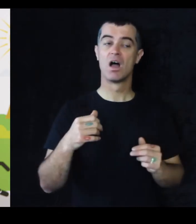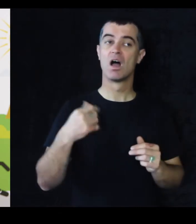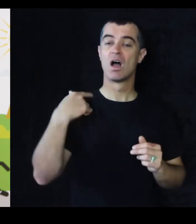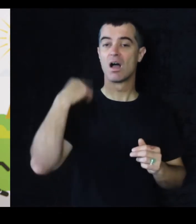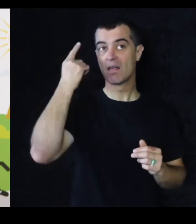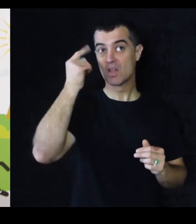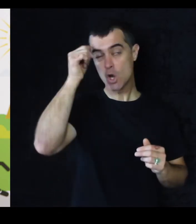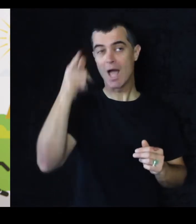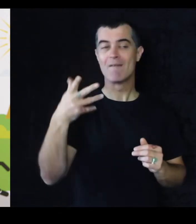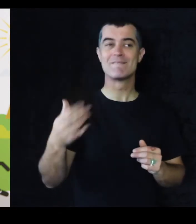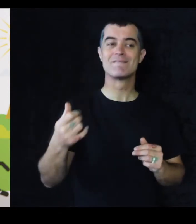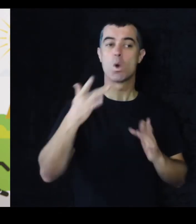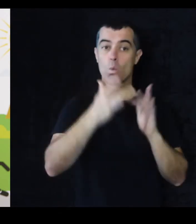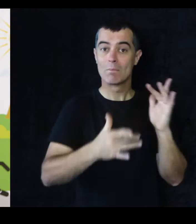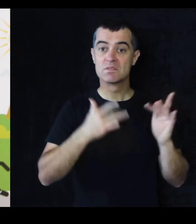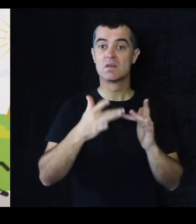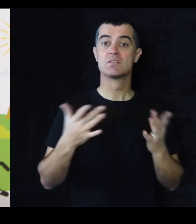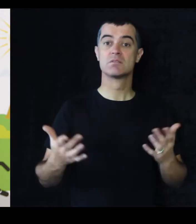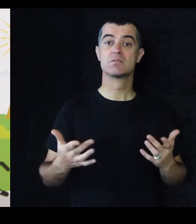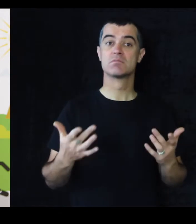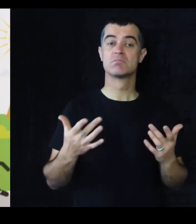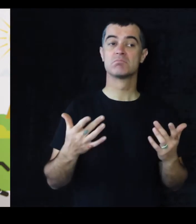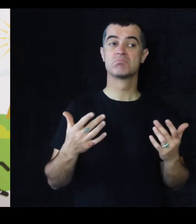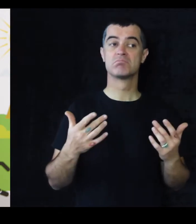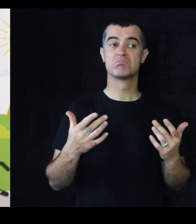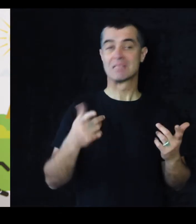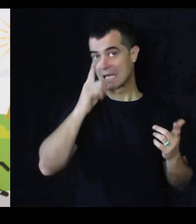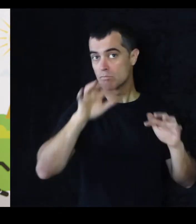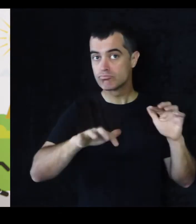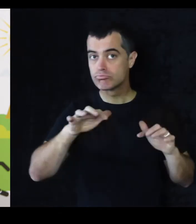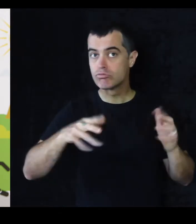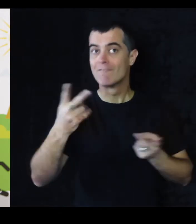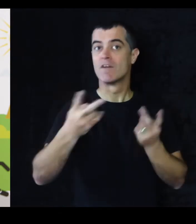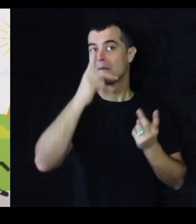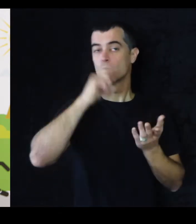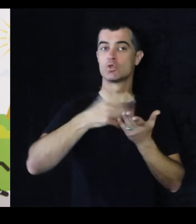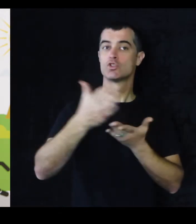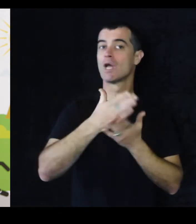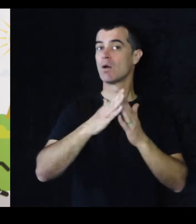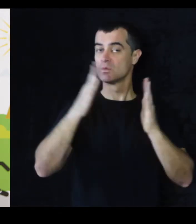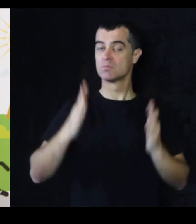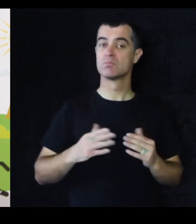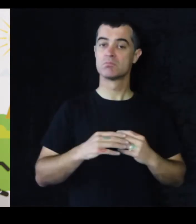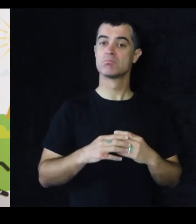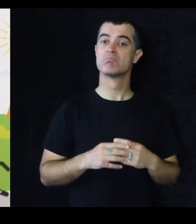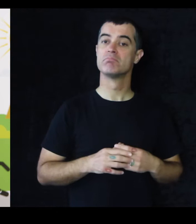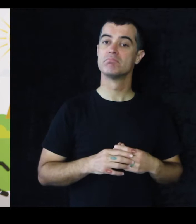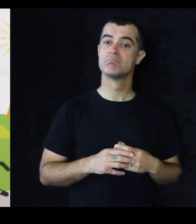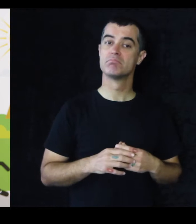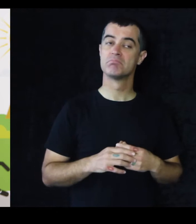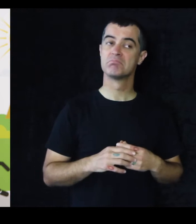I know there are like websites and online places where you can find people to share houses with.